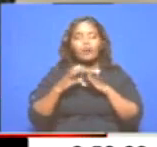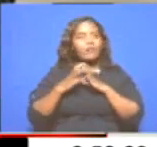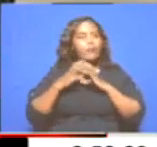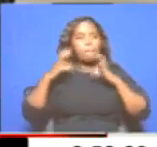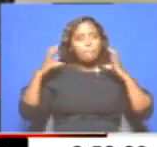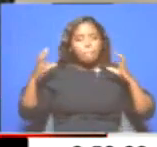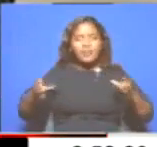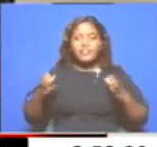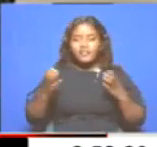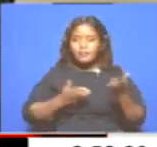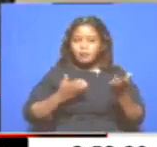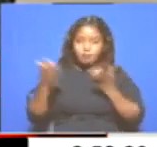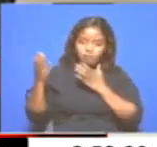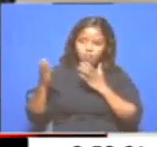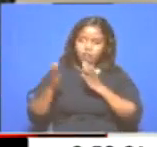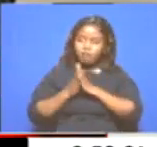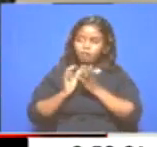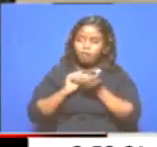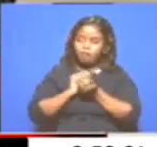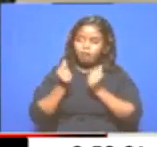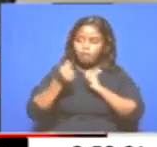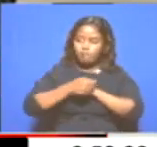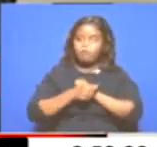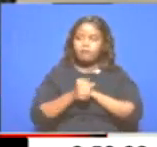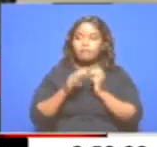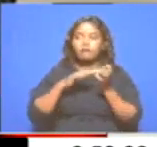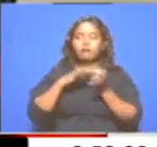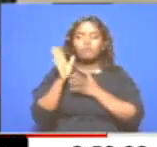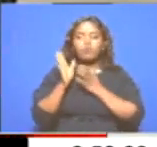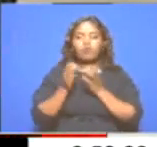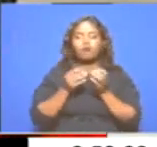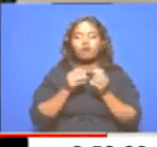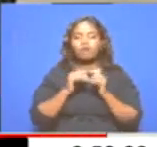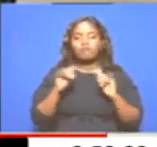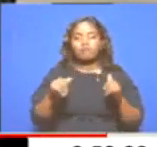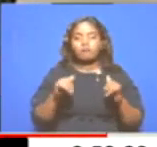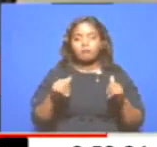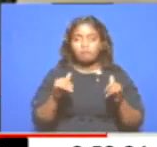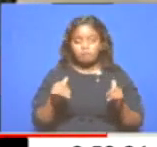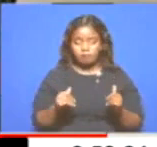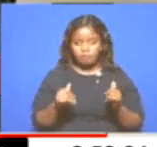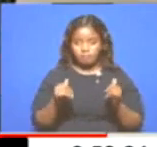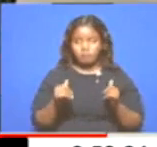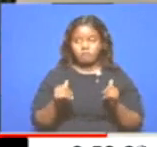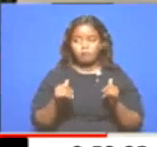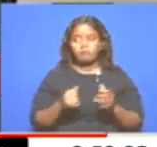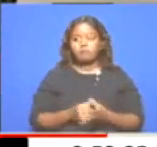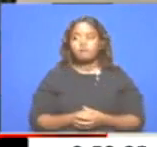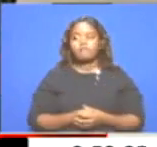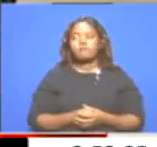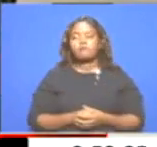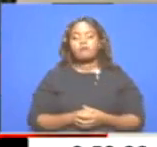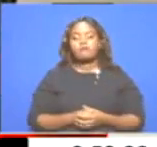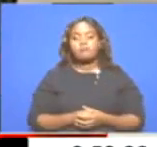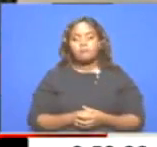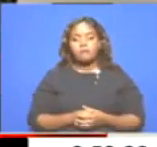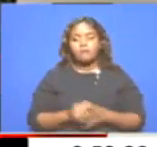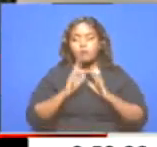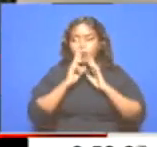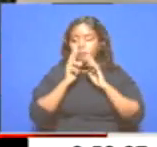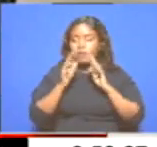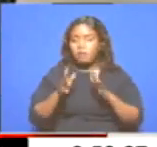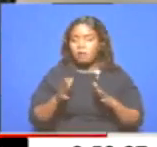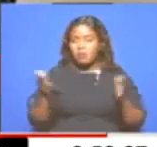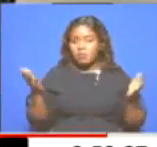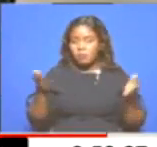foreign exchange honor. Here are the details with our reporter, Ronald Owili. Owili is in the Expo in